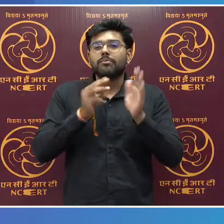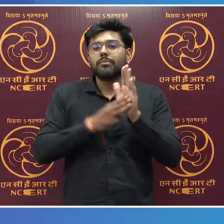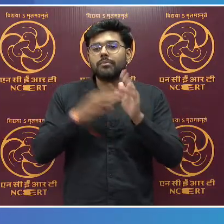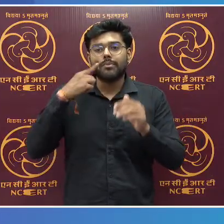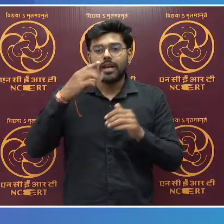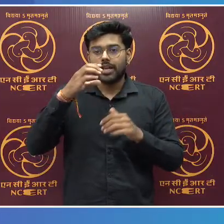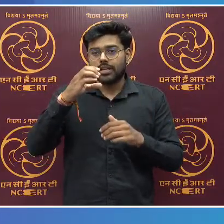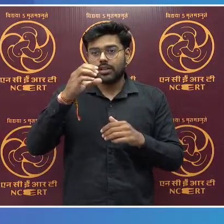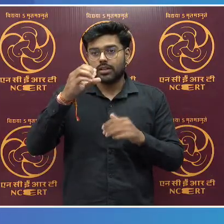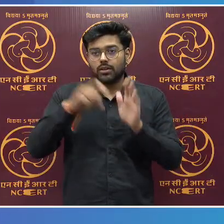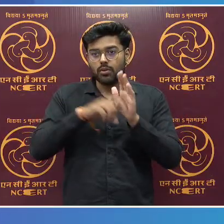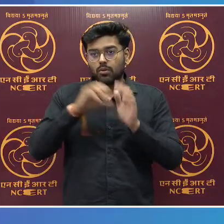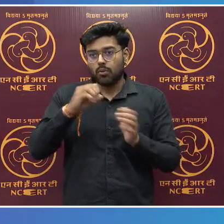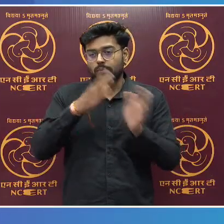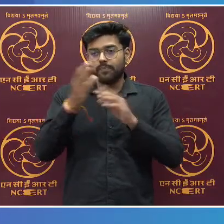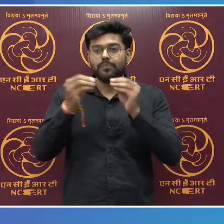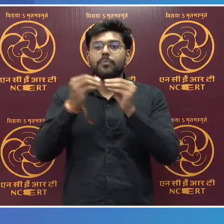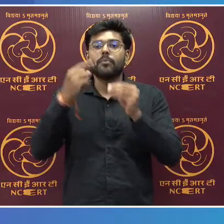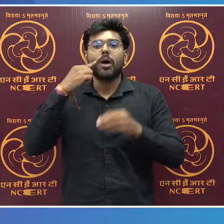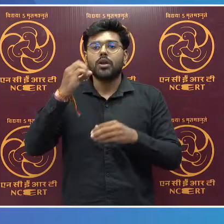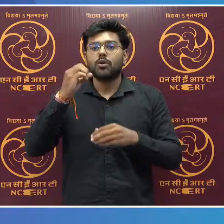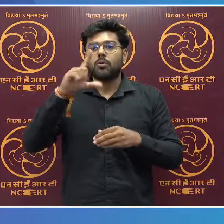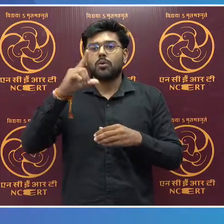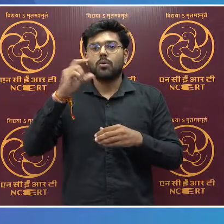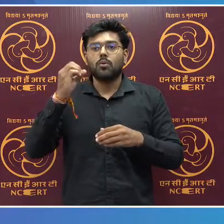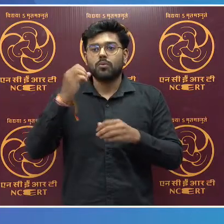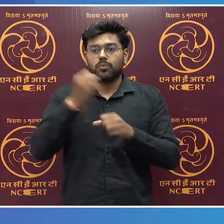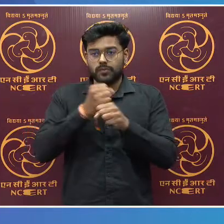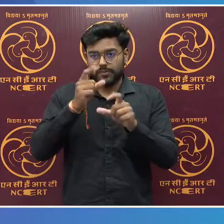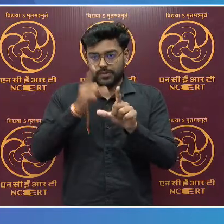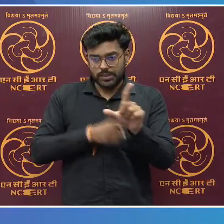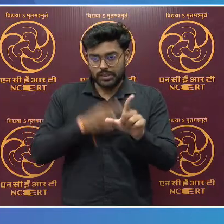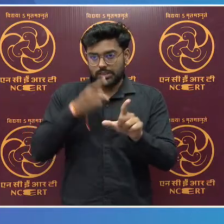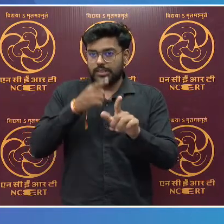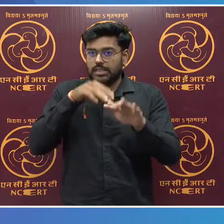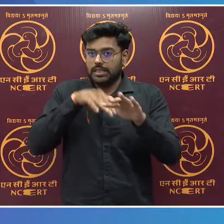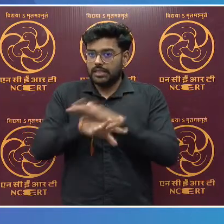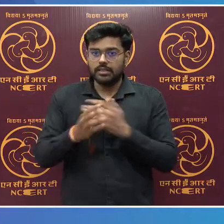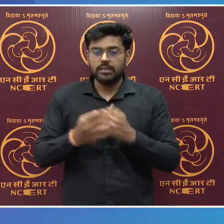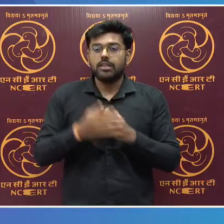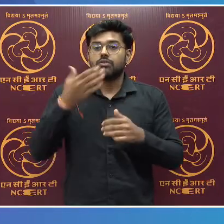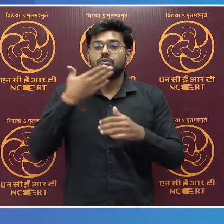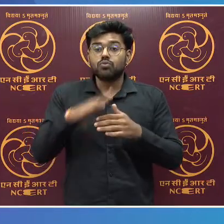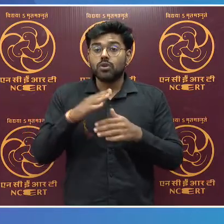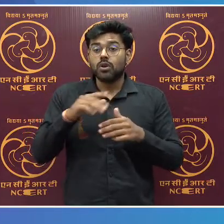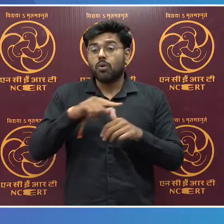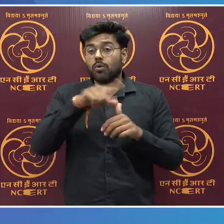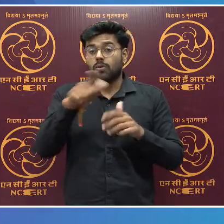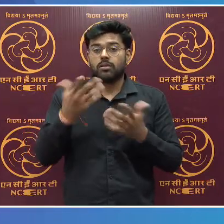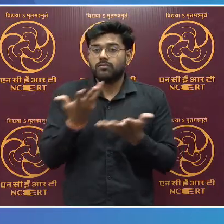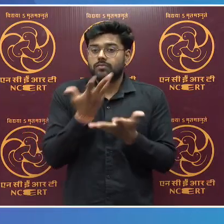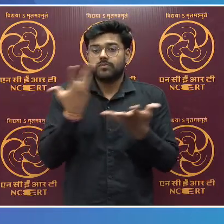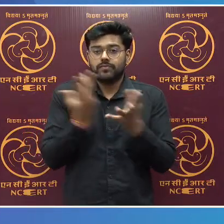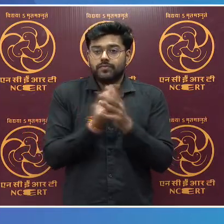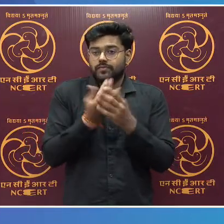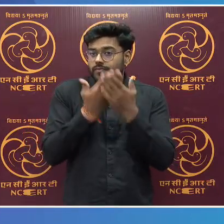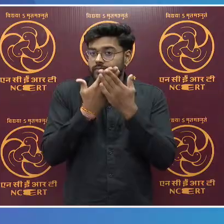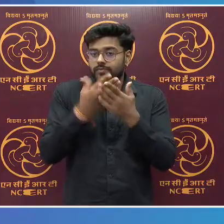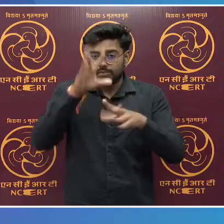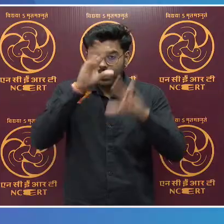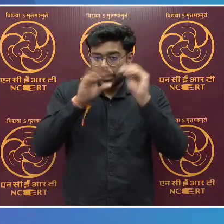So different fields we have in science, and this is one of that, wherein students, they study about how